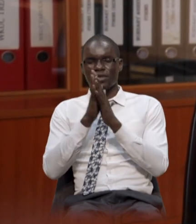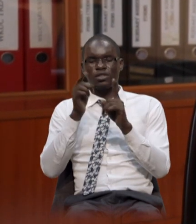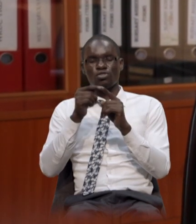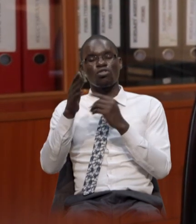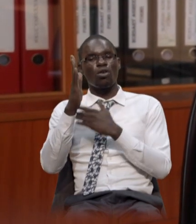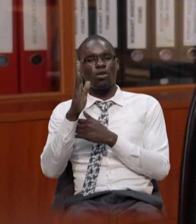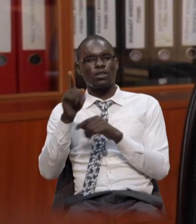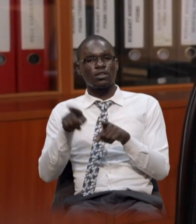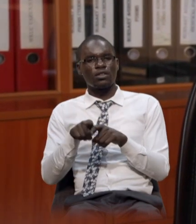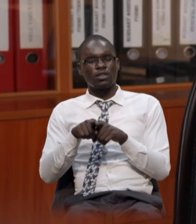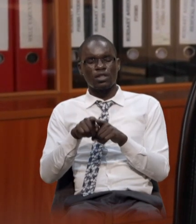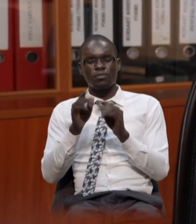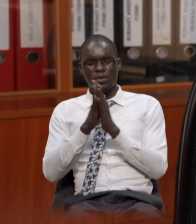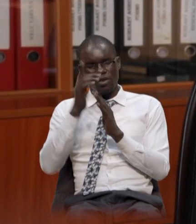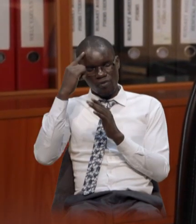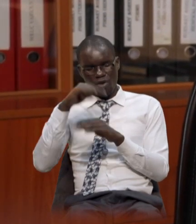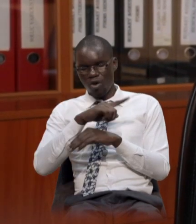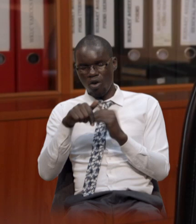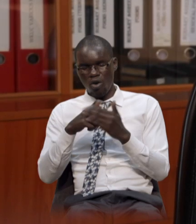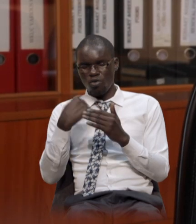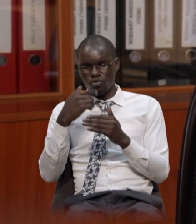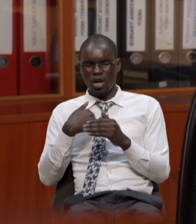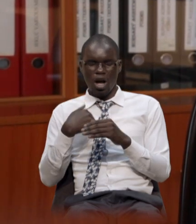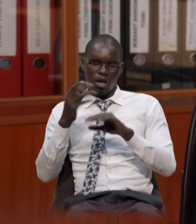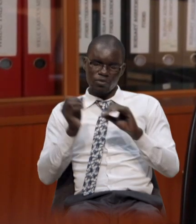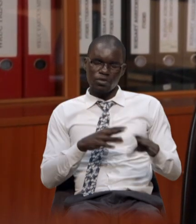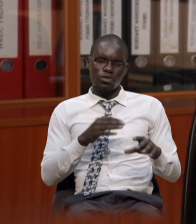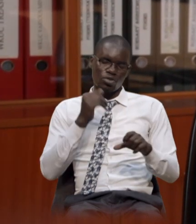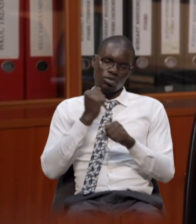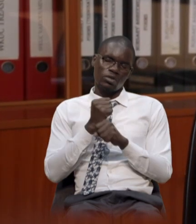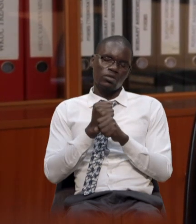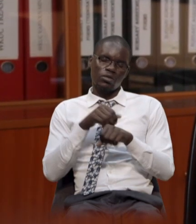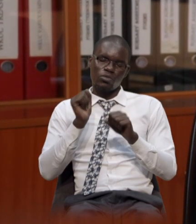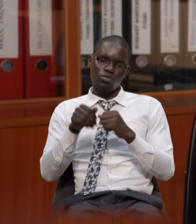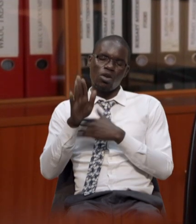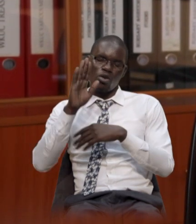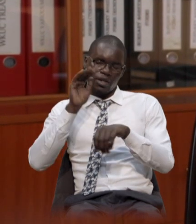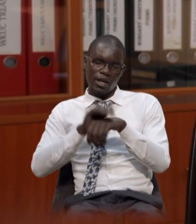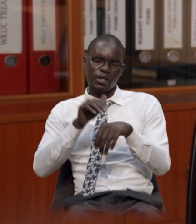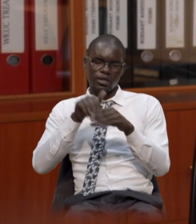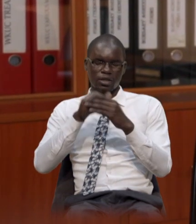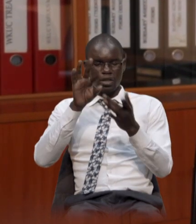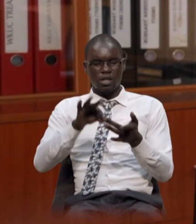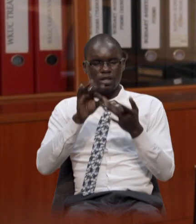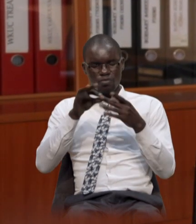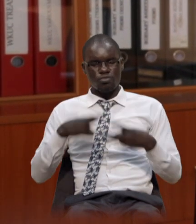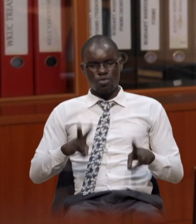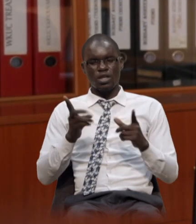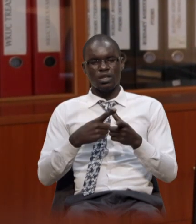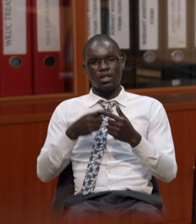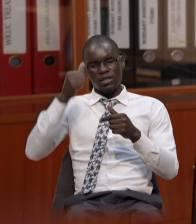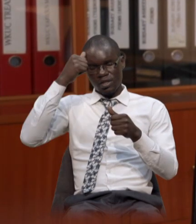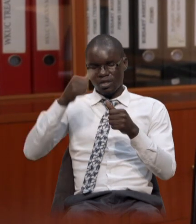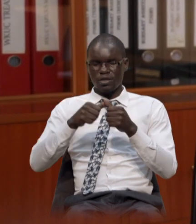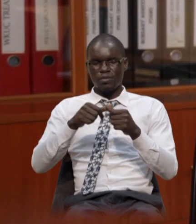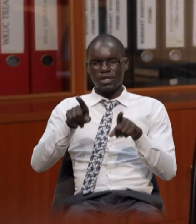have lost their income, that the Lord touch them in a special way, that they may remember and know